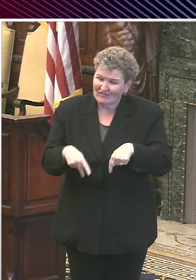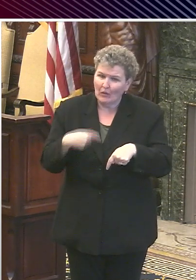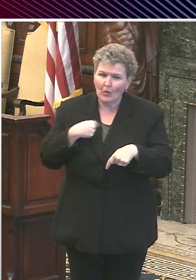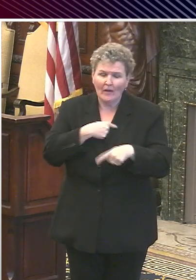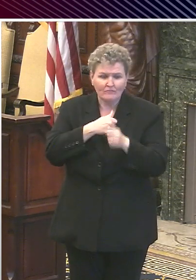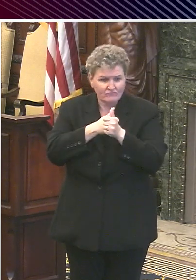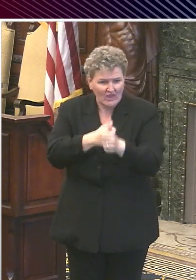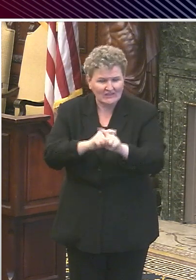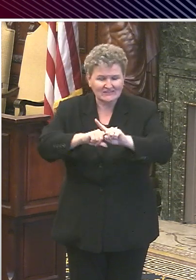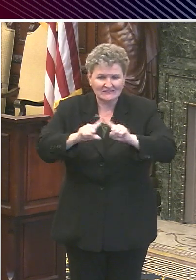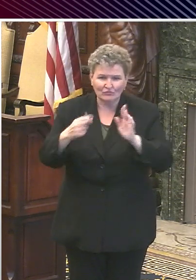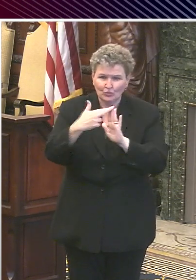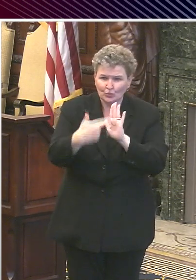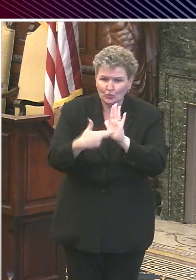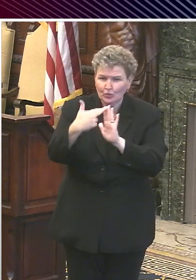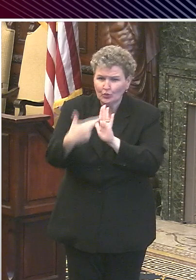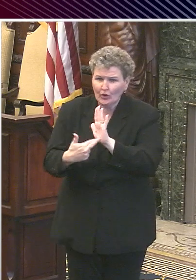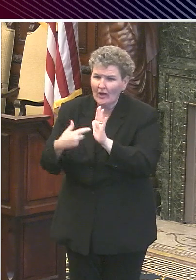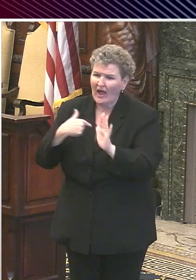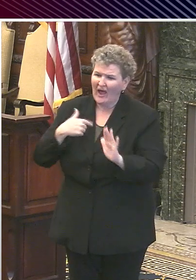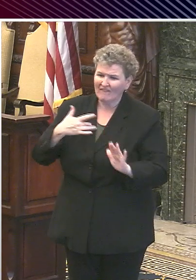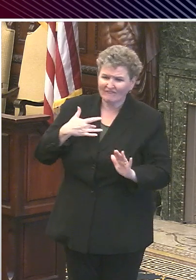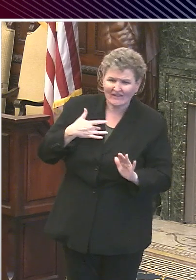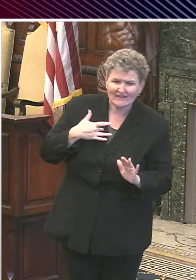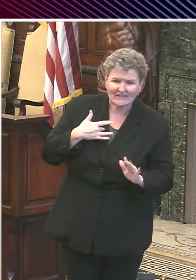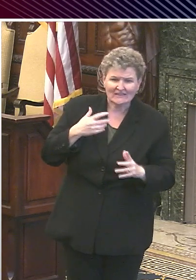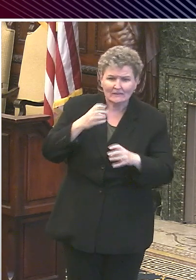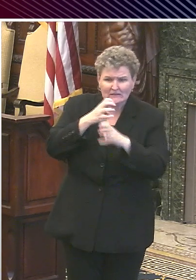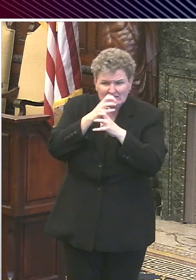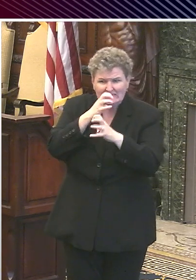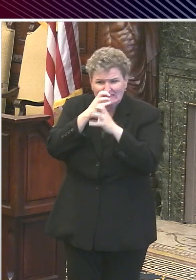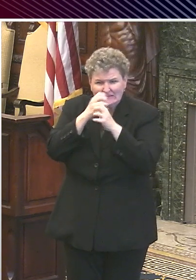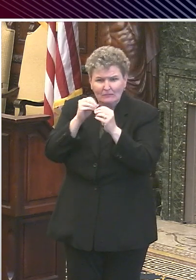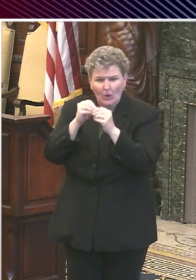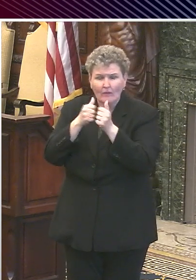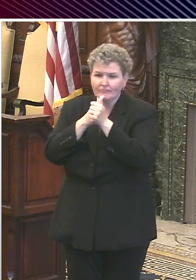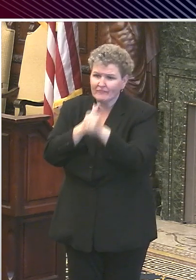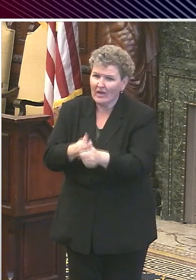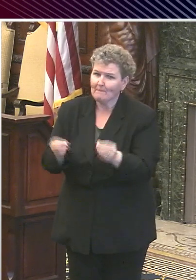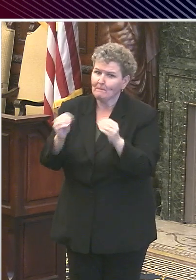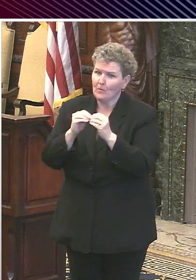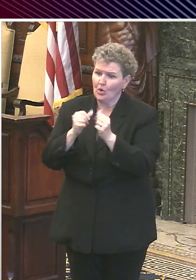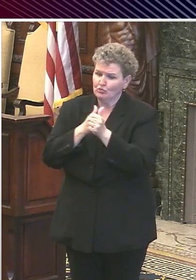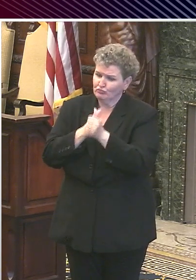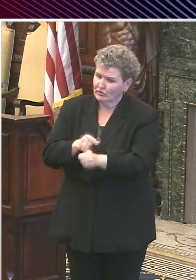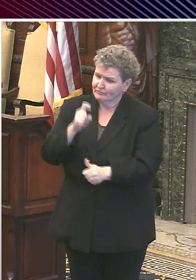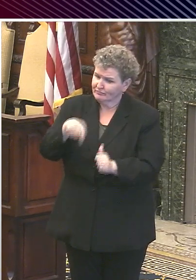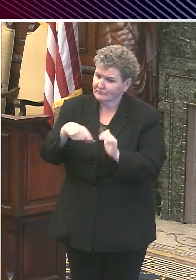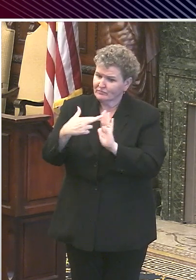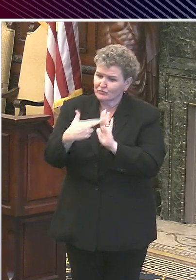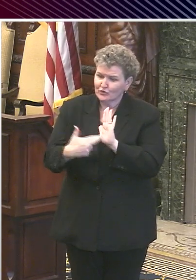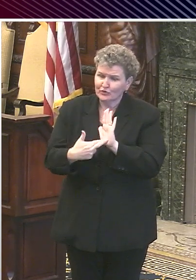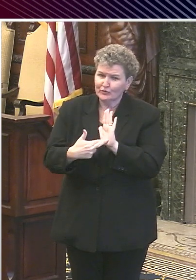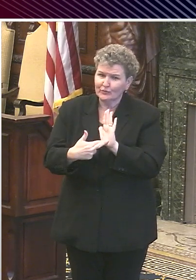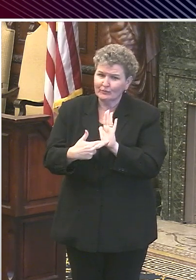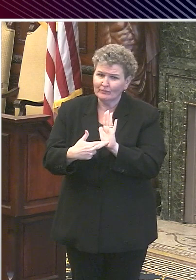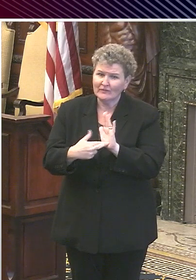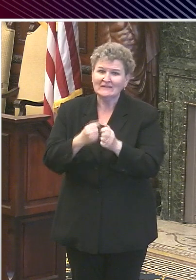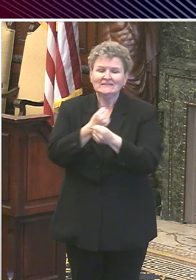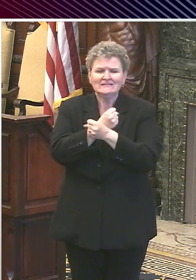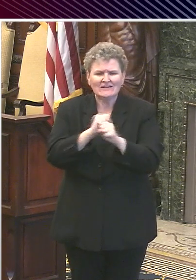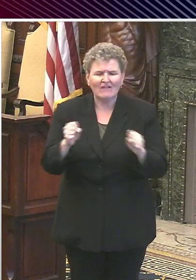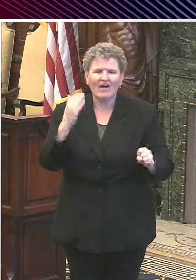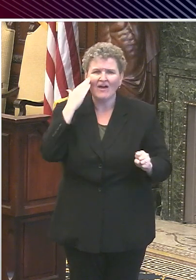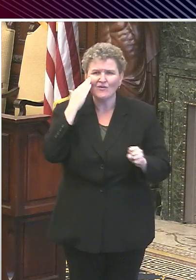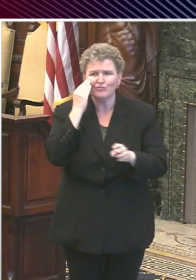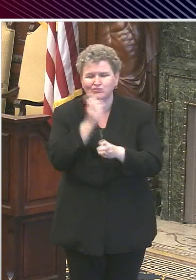to be more restrictive if we feel it is necessary to protect Philadelphia residents. Now, I know all these safety precautions are difficult. I know it's difficult